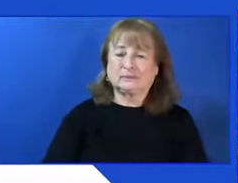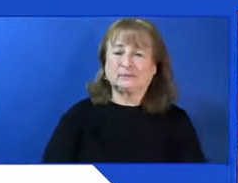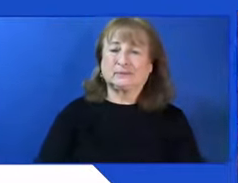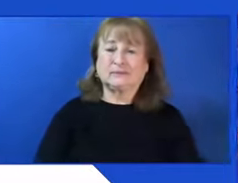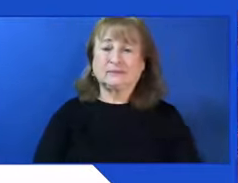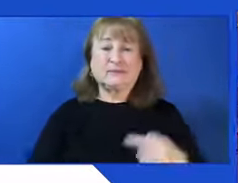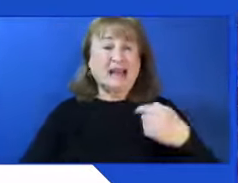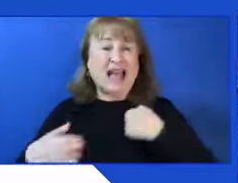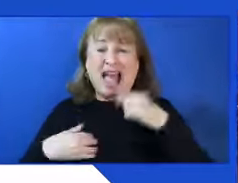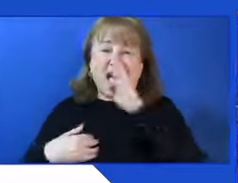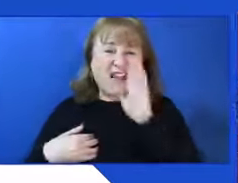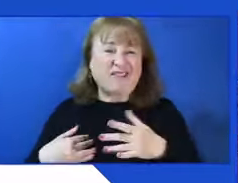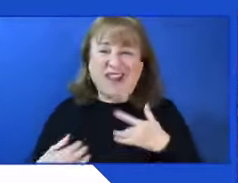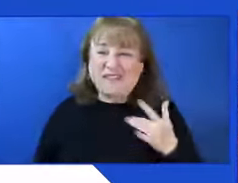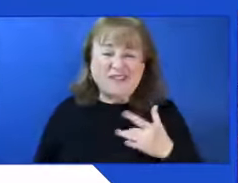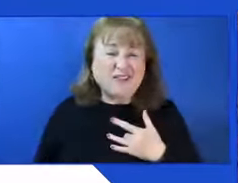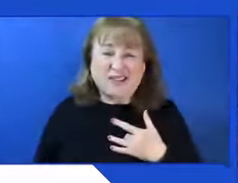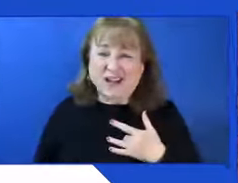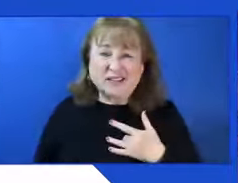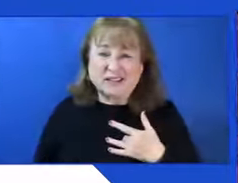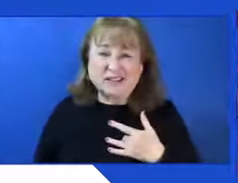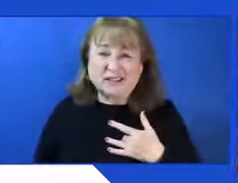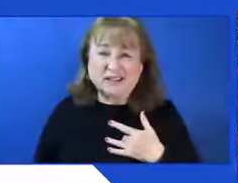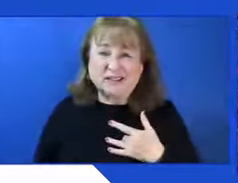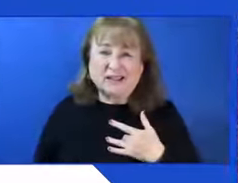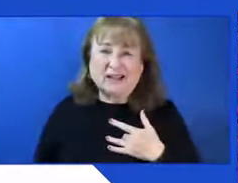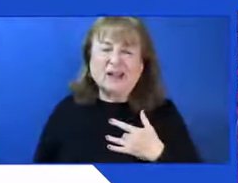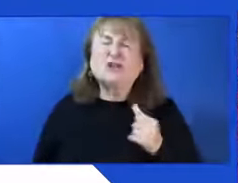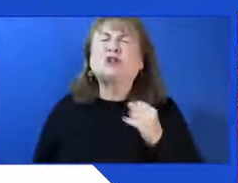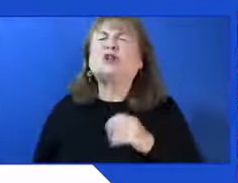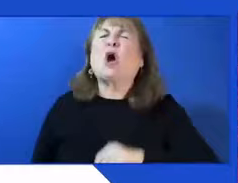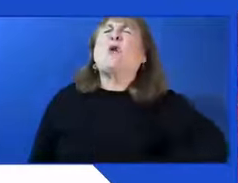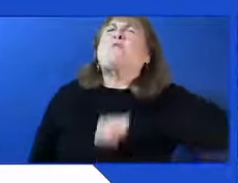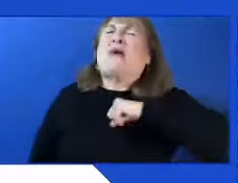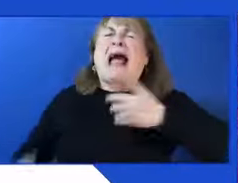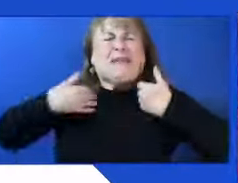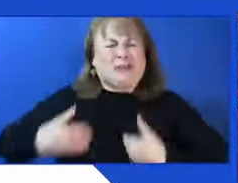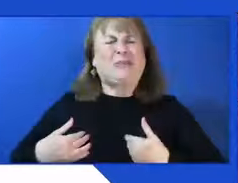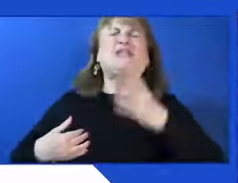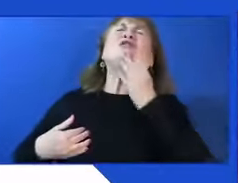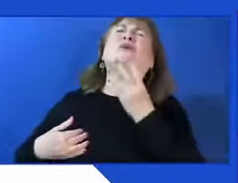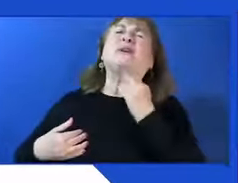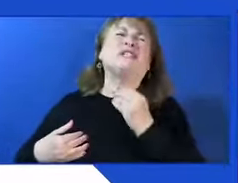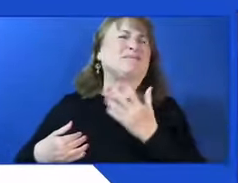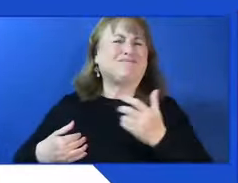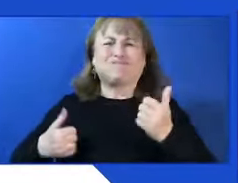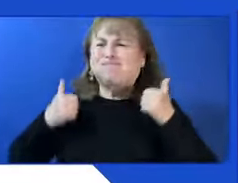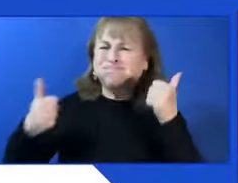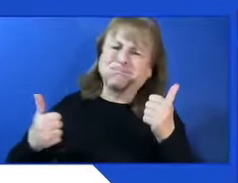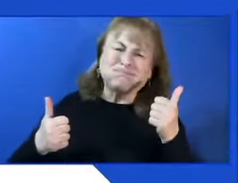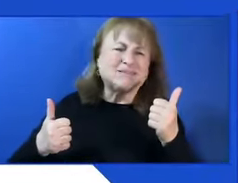I have never felt this prideful to be Jewish in my life.